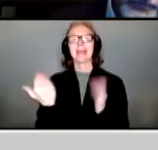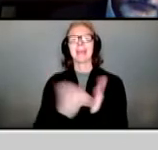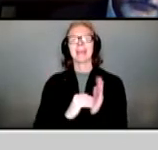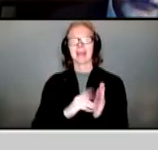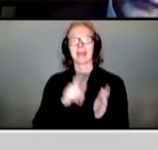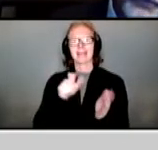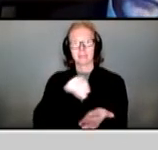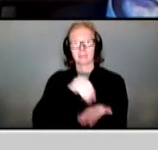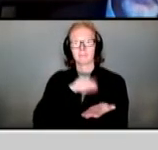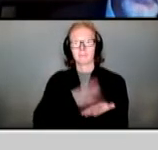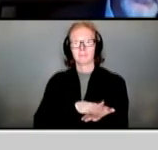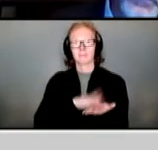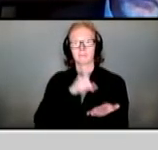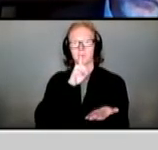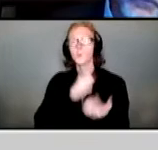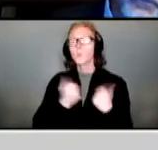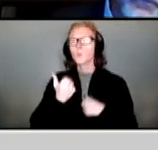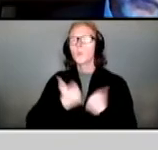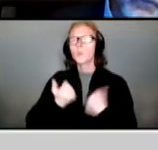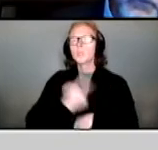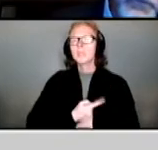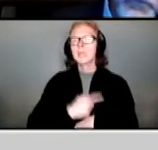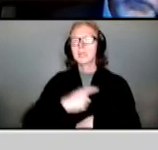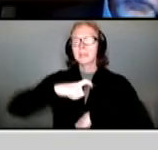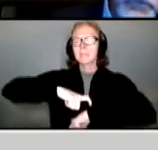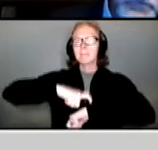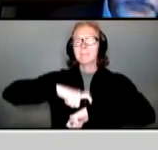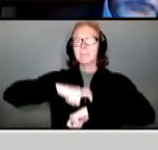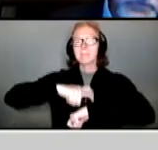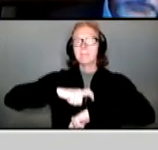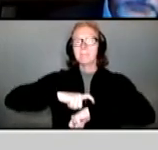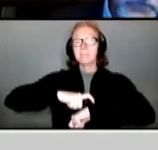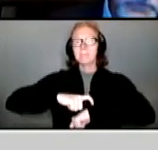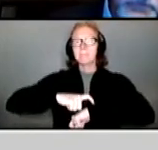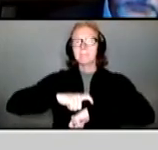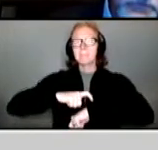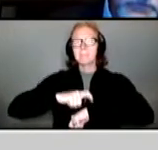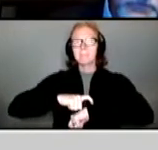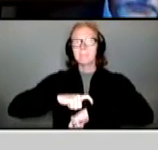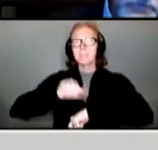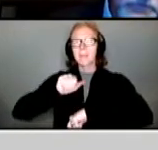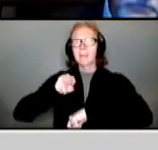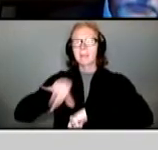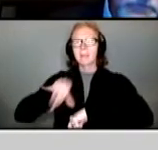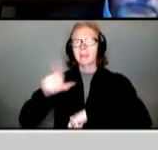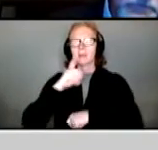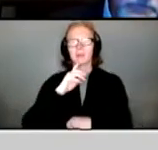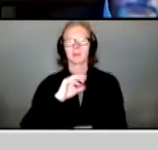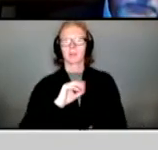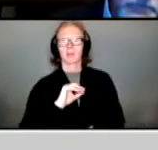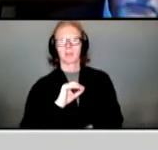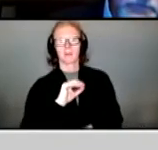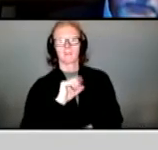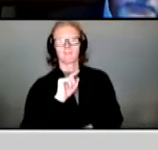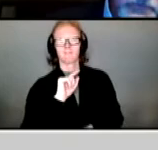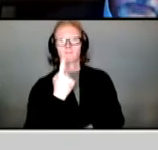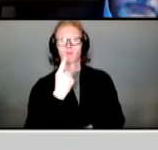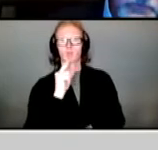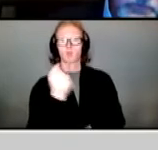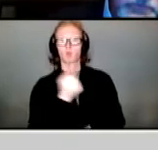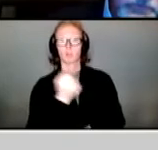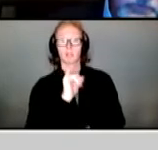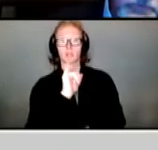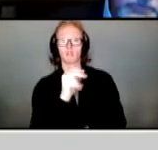able to attend. What date and time was that again? Amy. Yeah, it's the first Tuesday of January, which